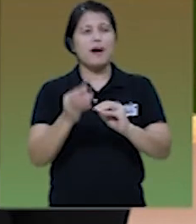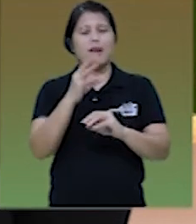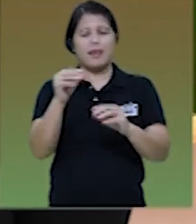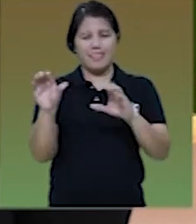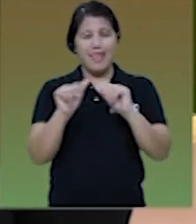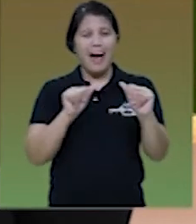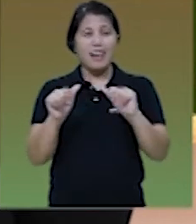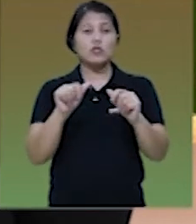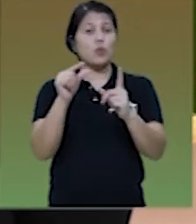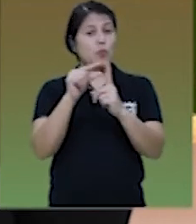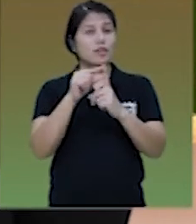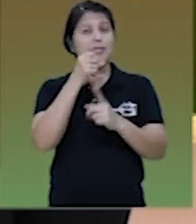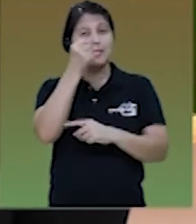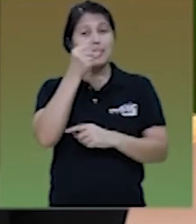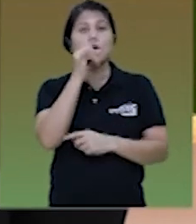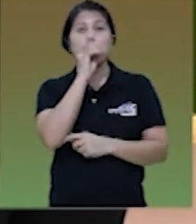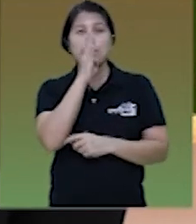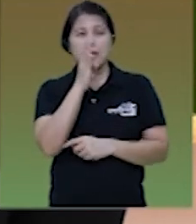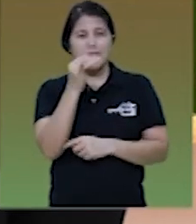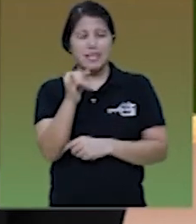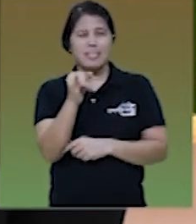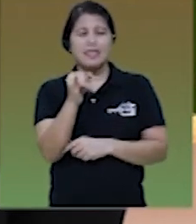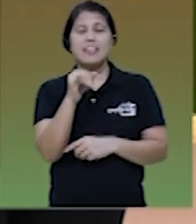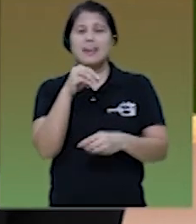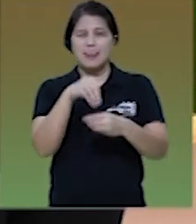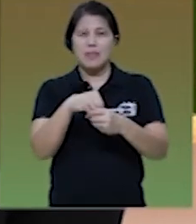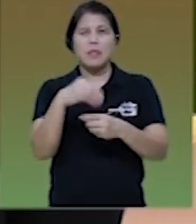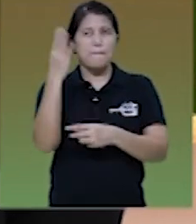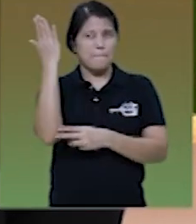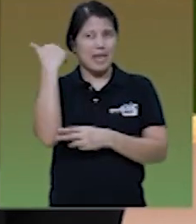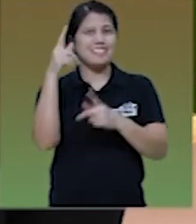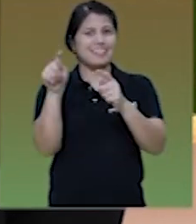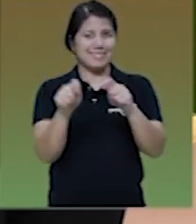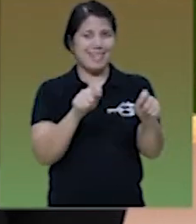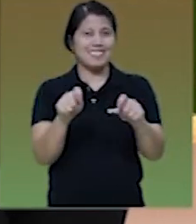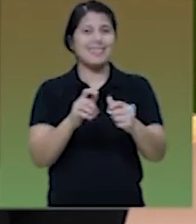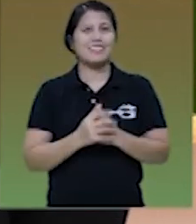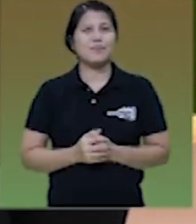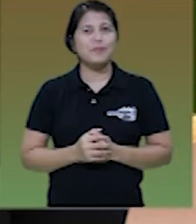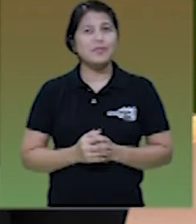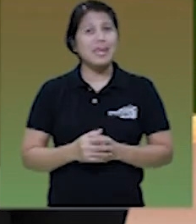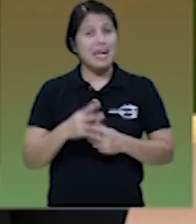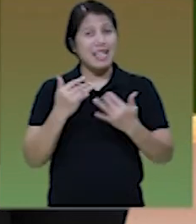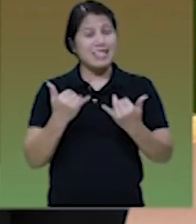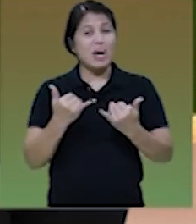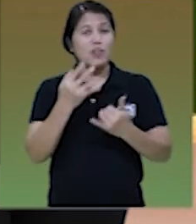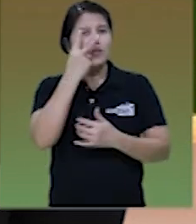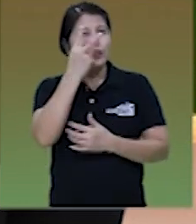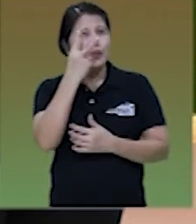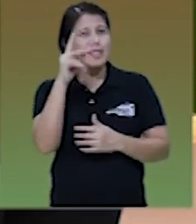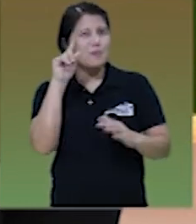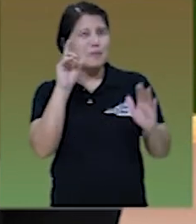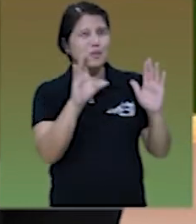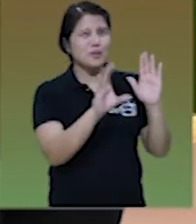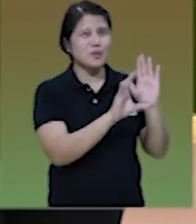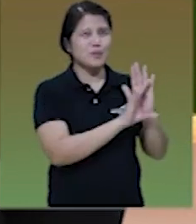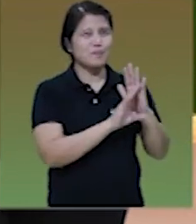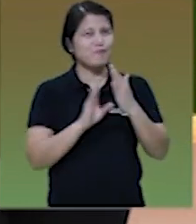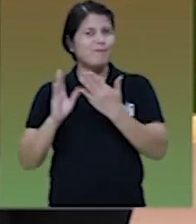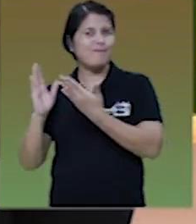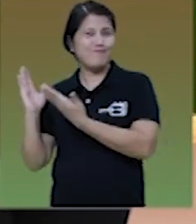or state of being is in the past tense. Now, look at this picture.